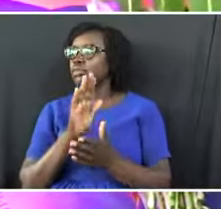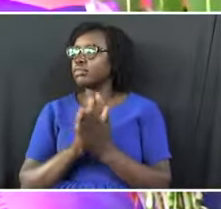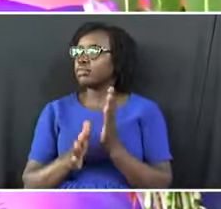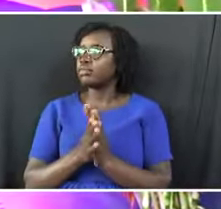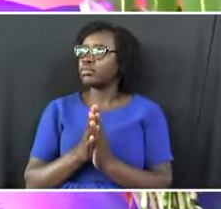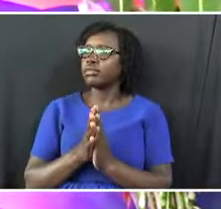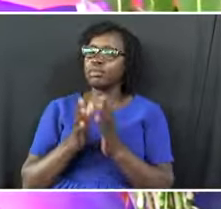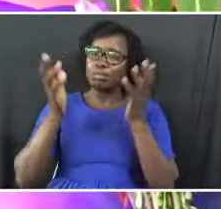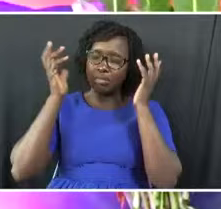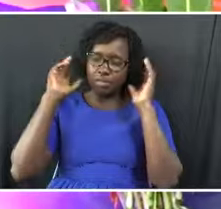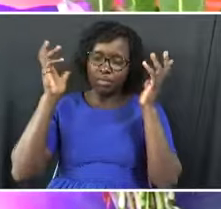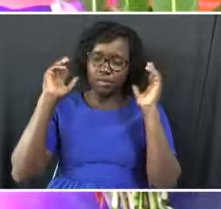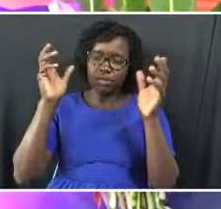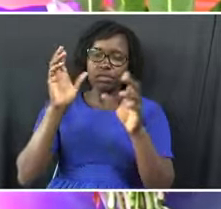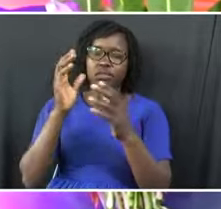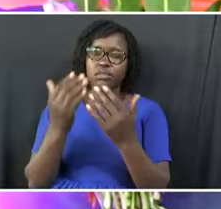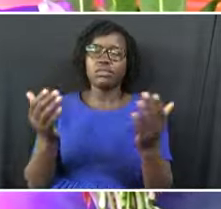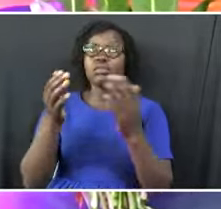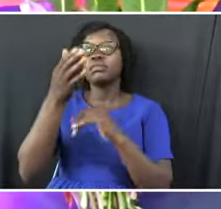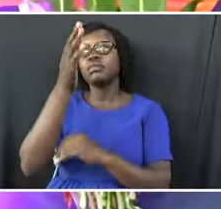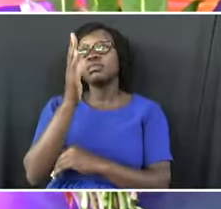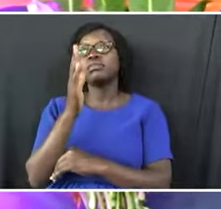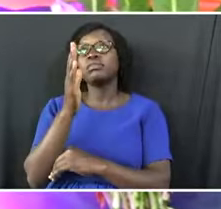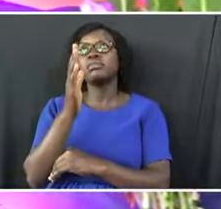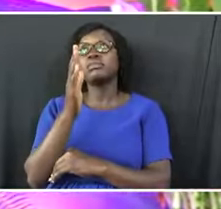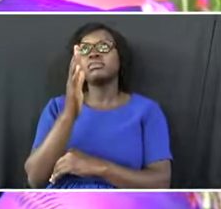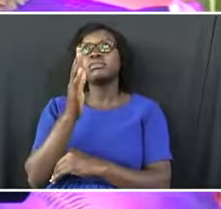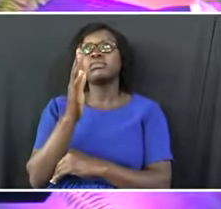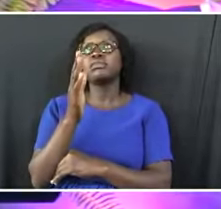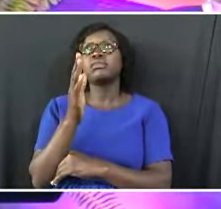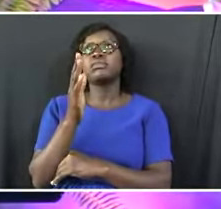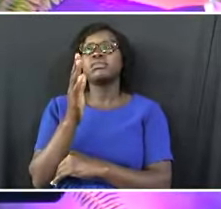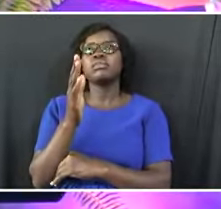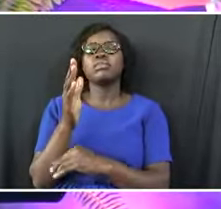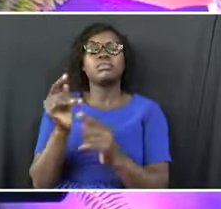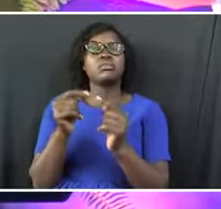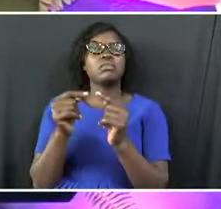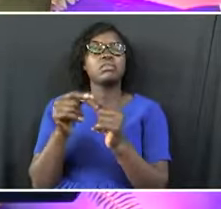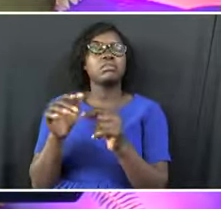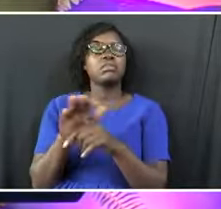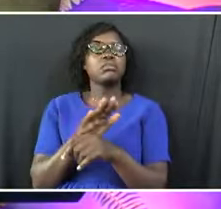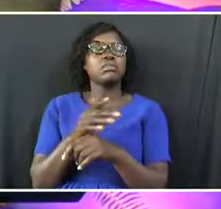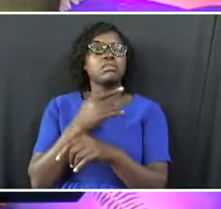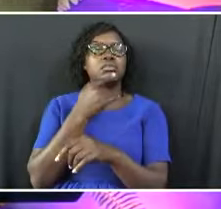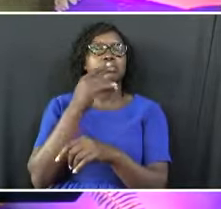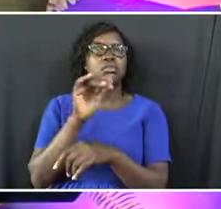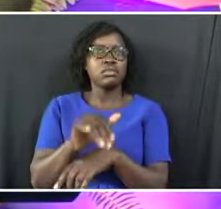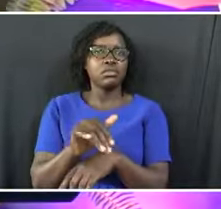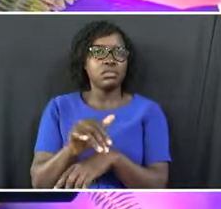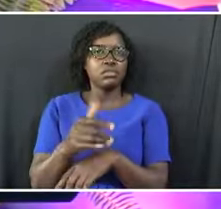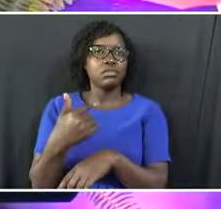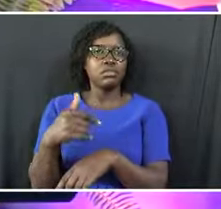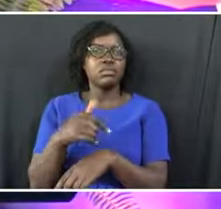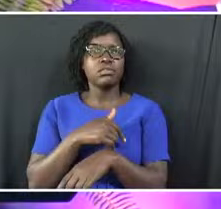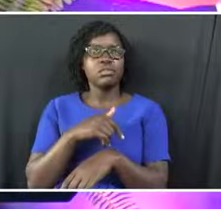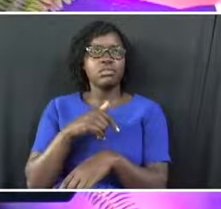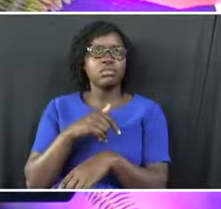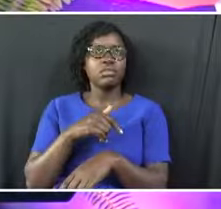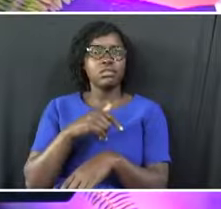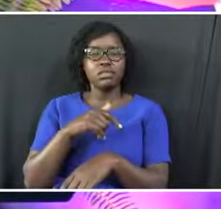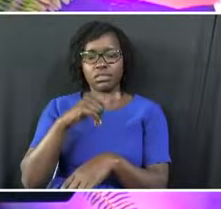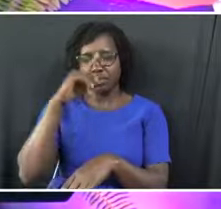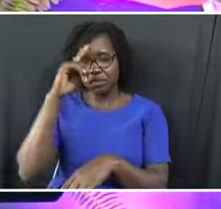of disobedience, child of God, it is painful to say that we are